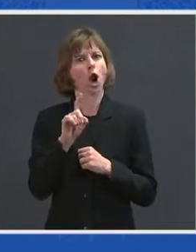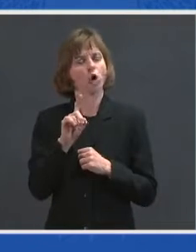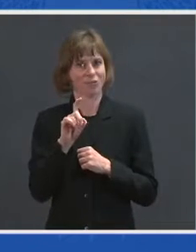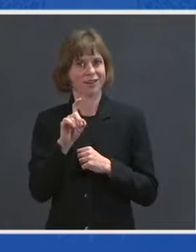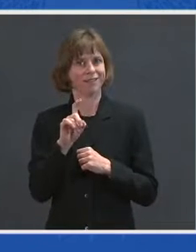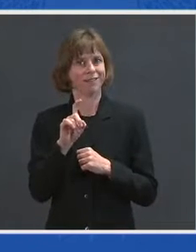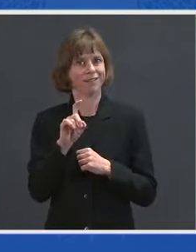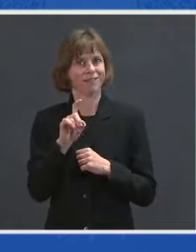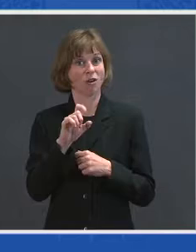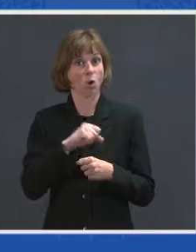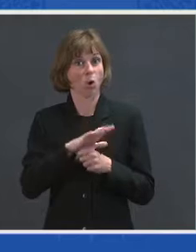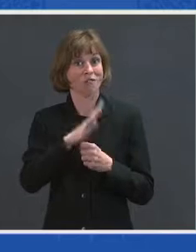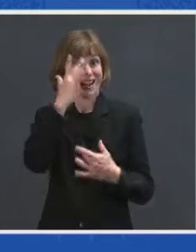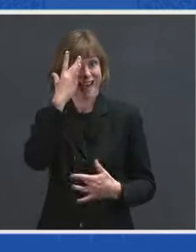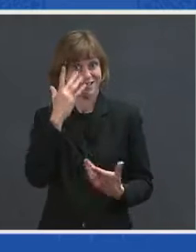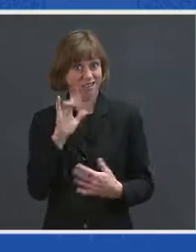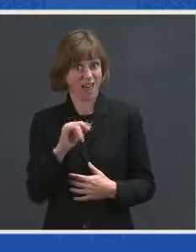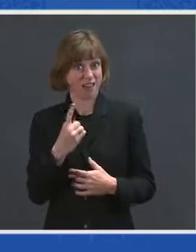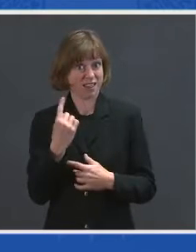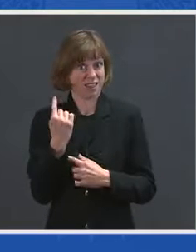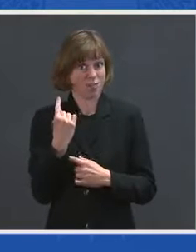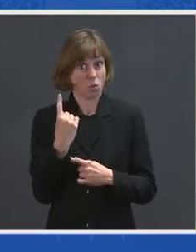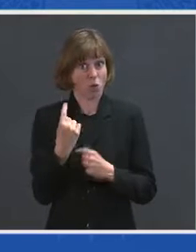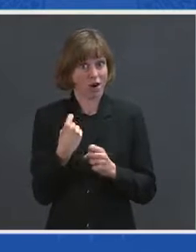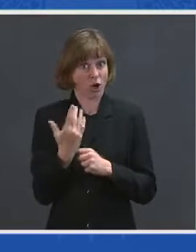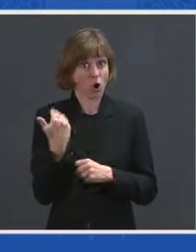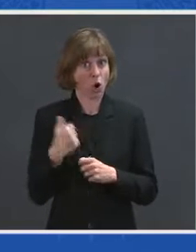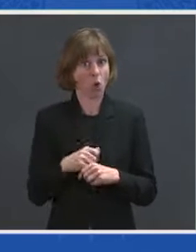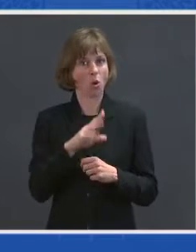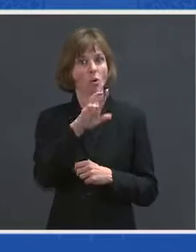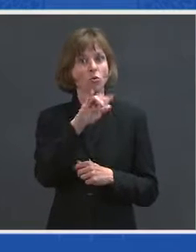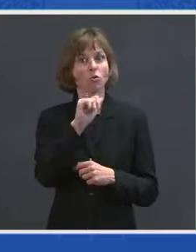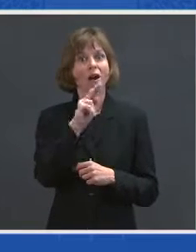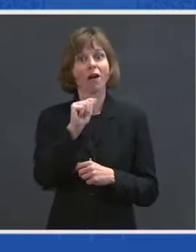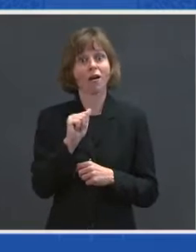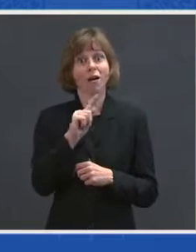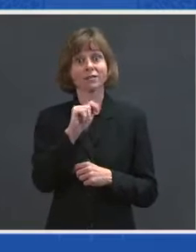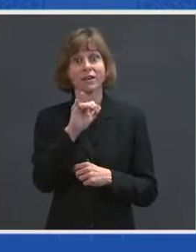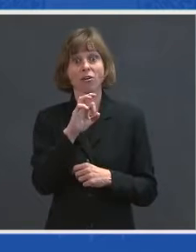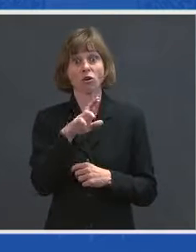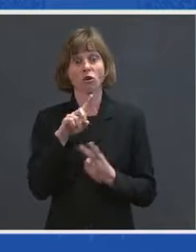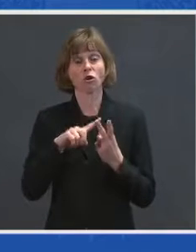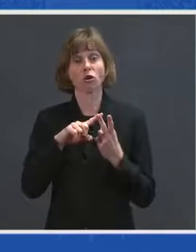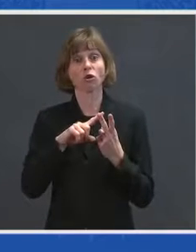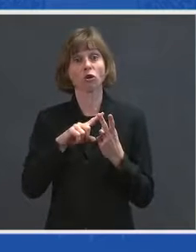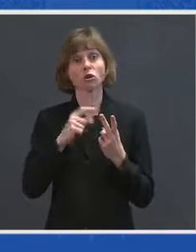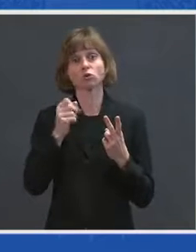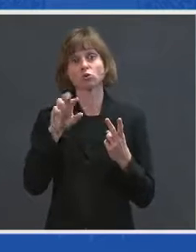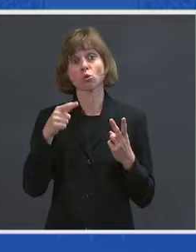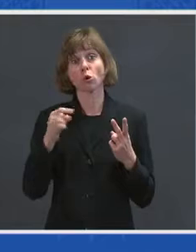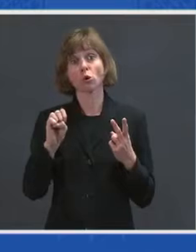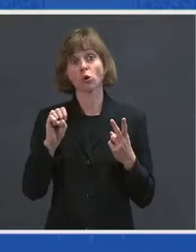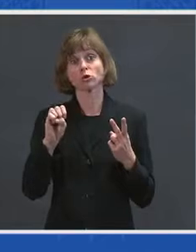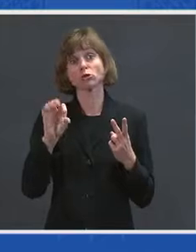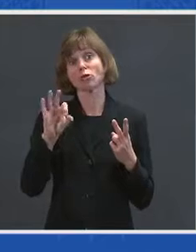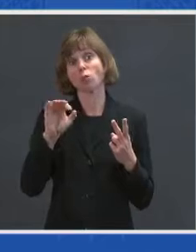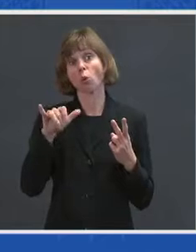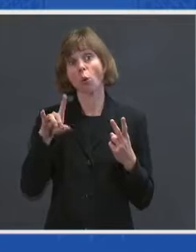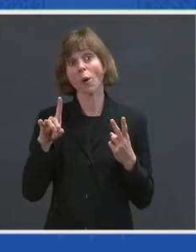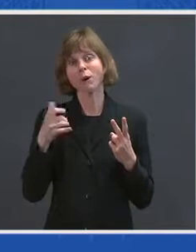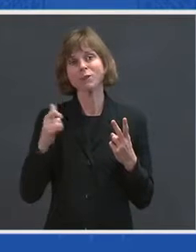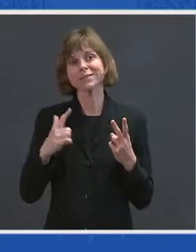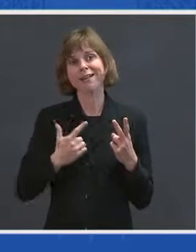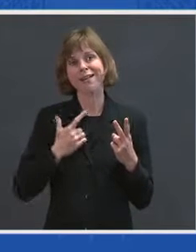cases. That's just a year ago. Breonna Taylor and George Floyd were still alive. California yet to suffer